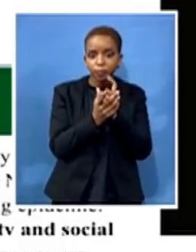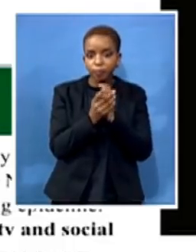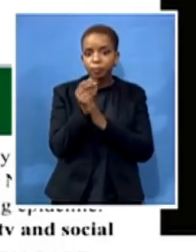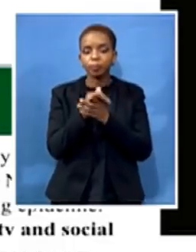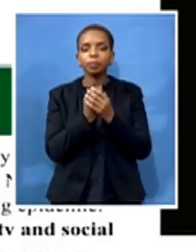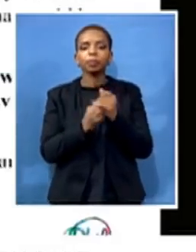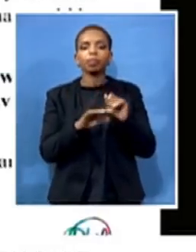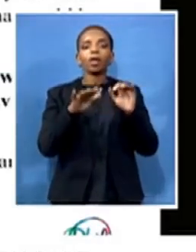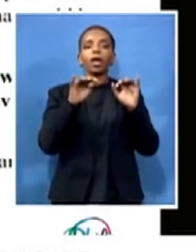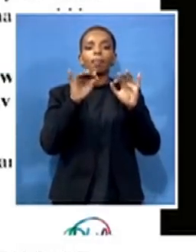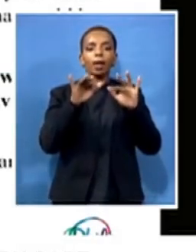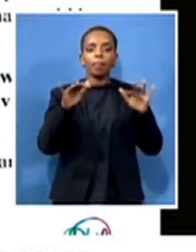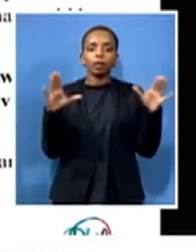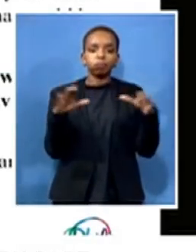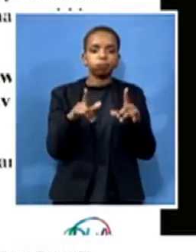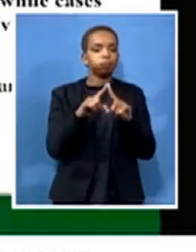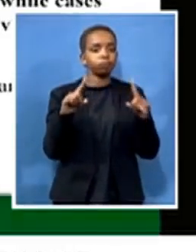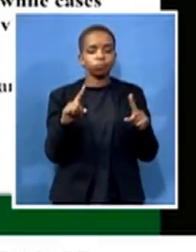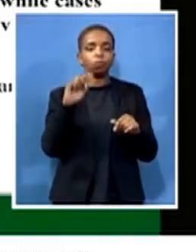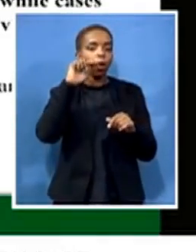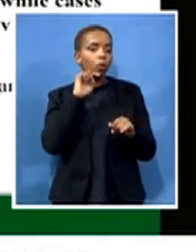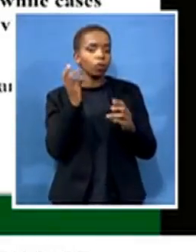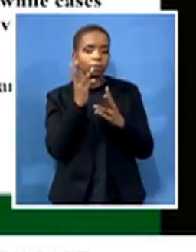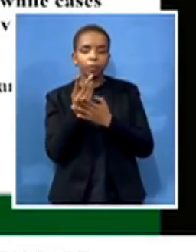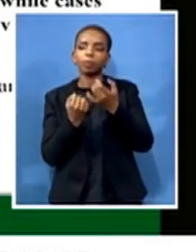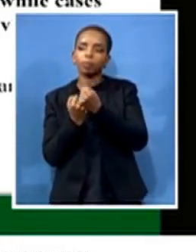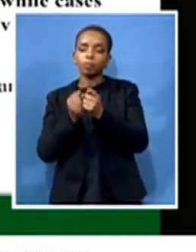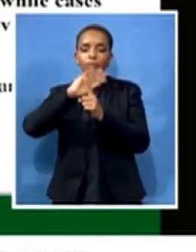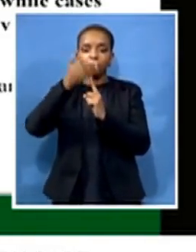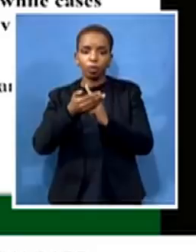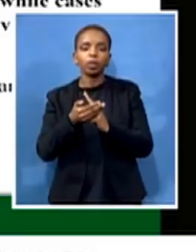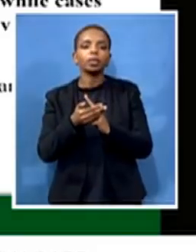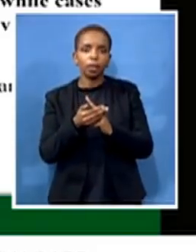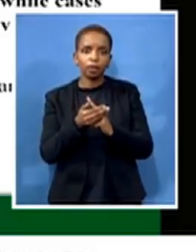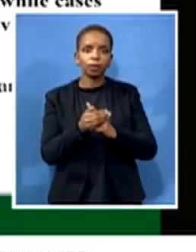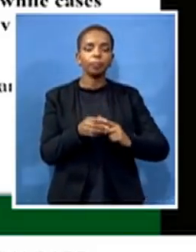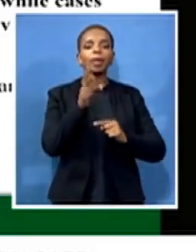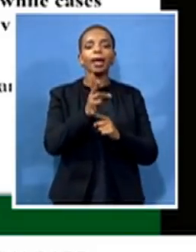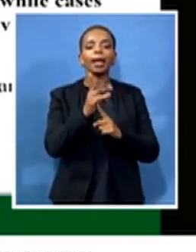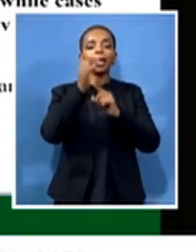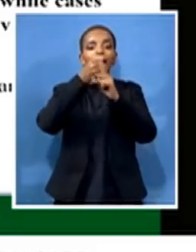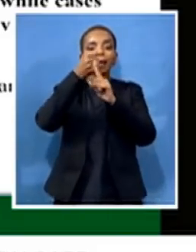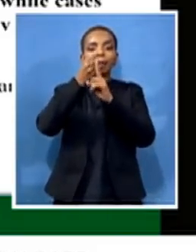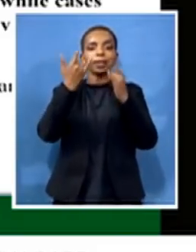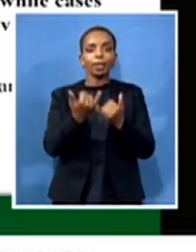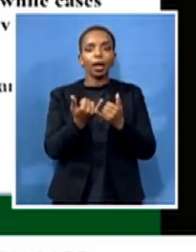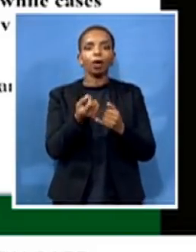need to ensure that the huge campaign now, national communication campaign, and also make sure that we focus on